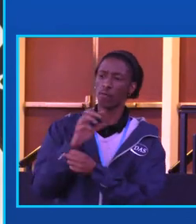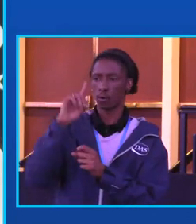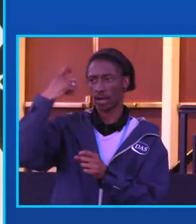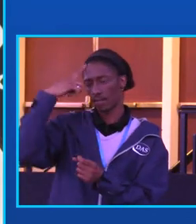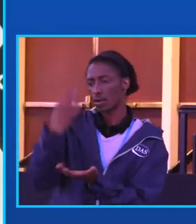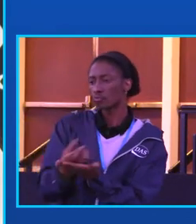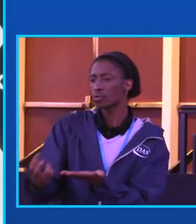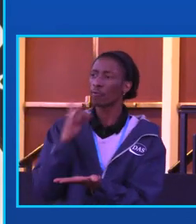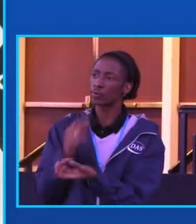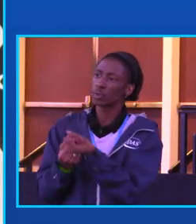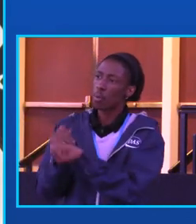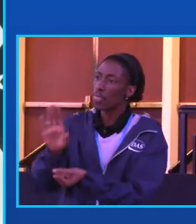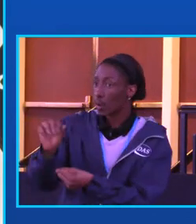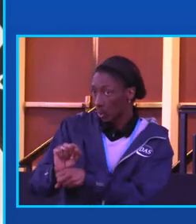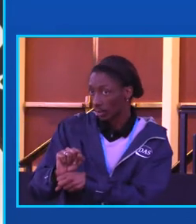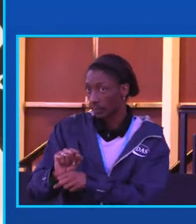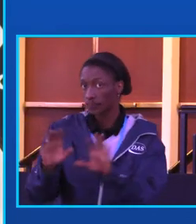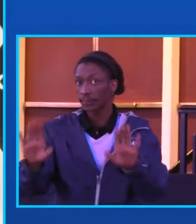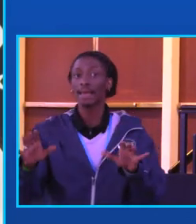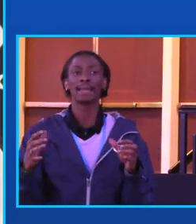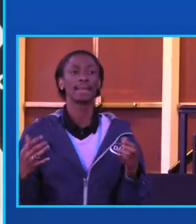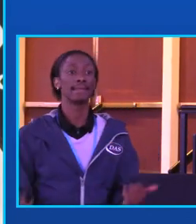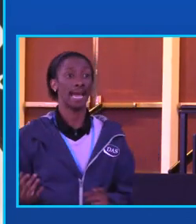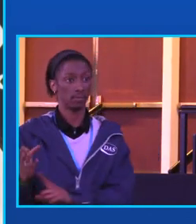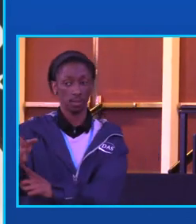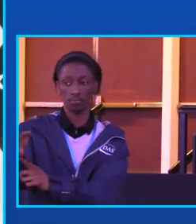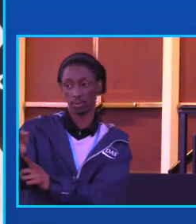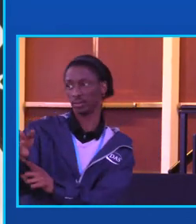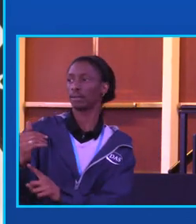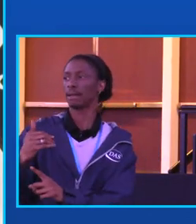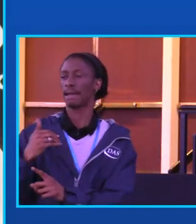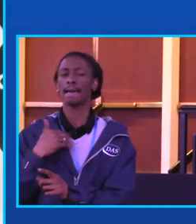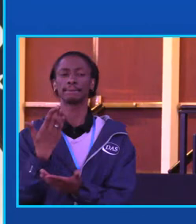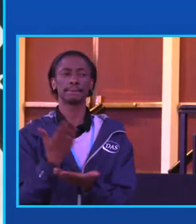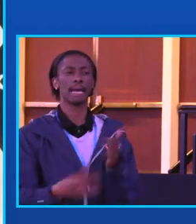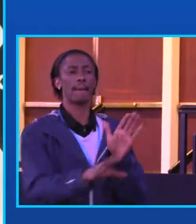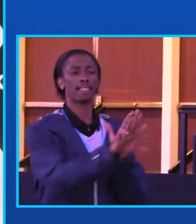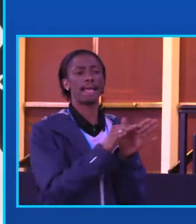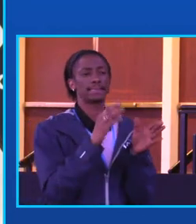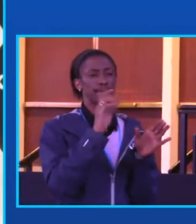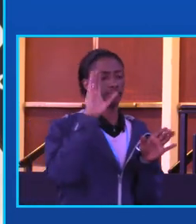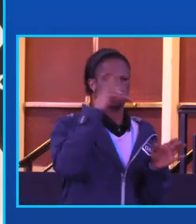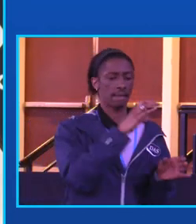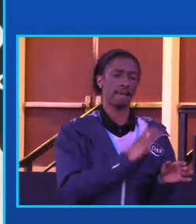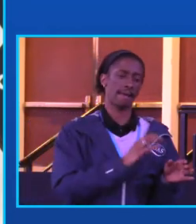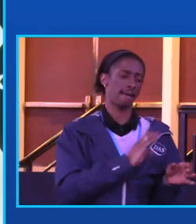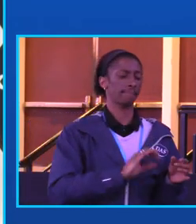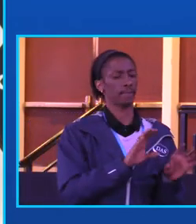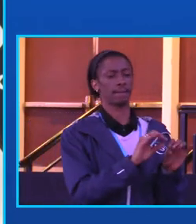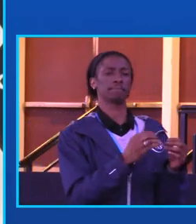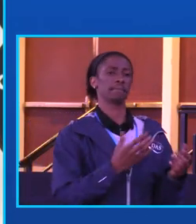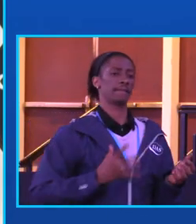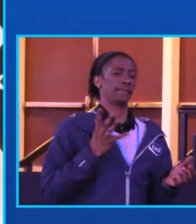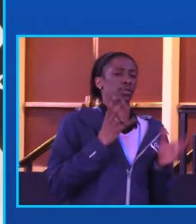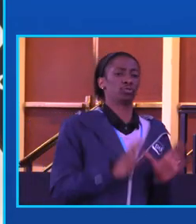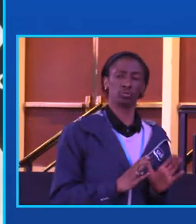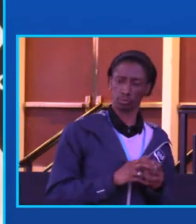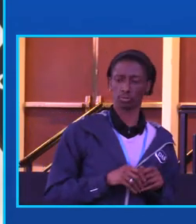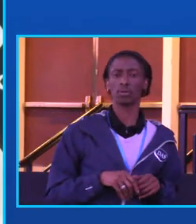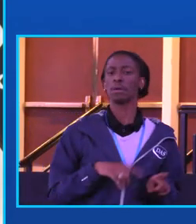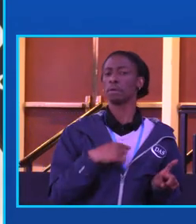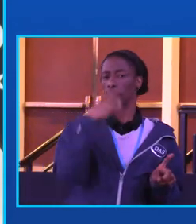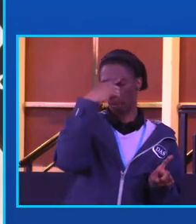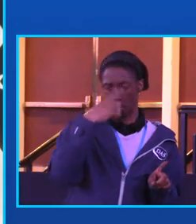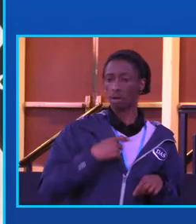work. Now, in Boston, there were some elected officials who believed that the organization run by Haitian people,